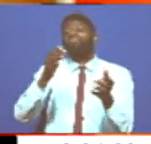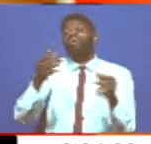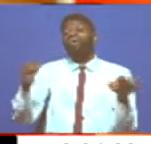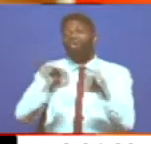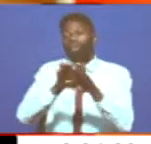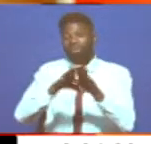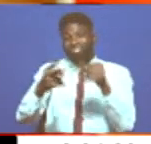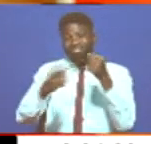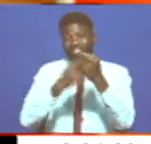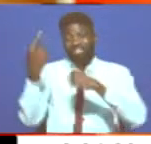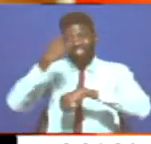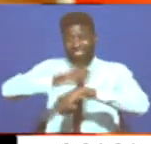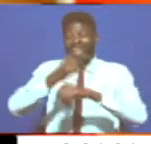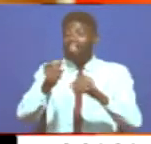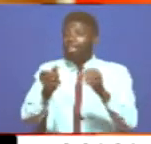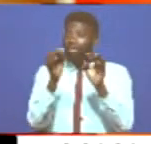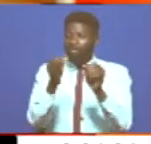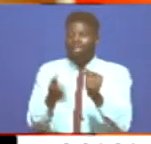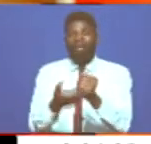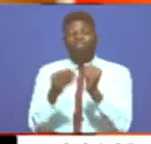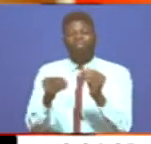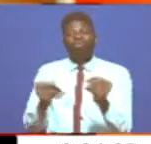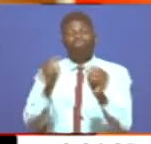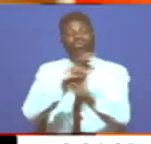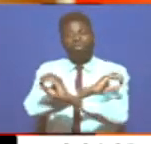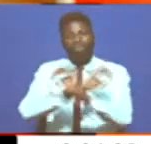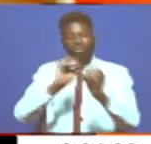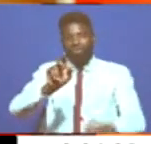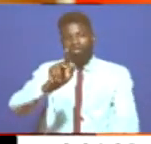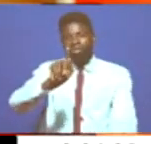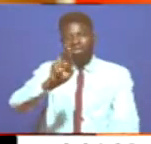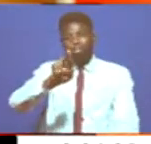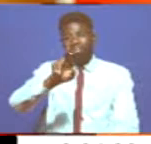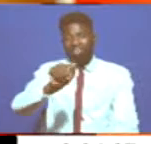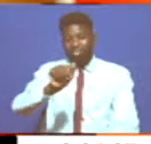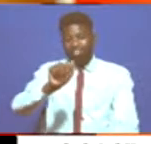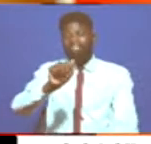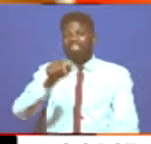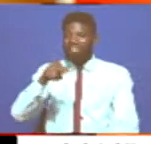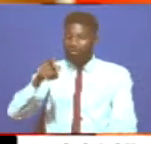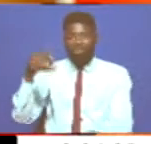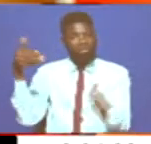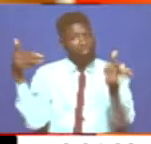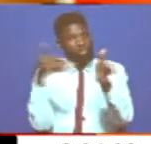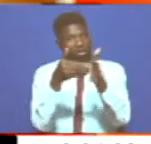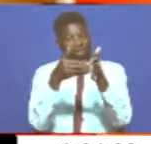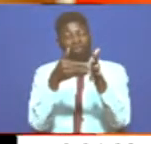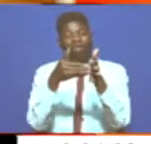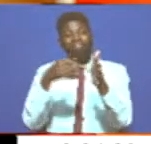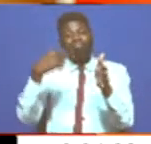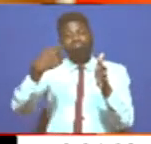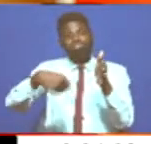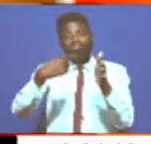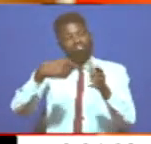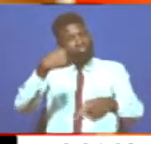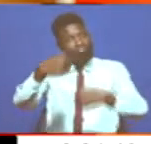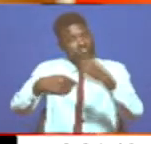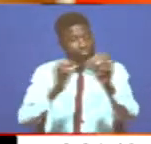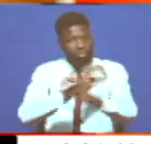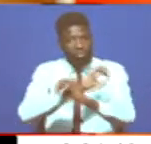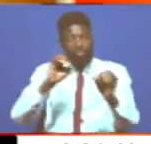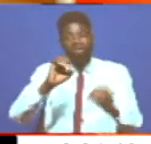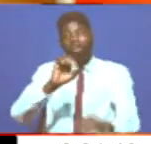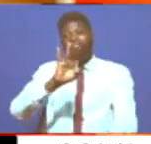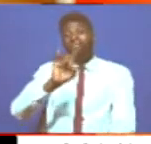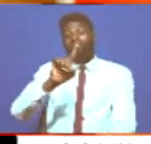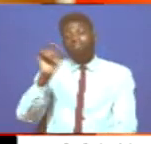no interventions are made. The Kenya Revenue Authority sealed the operations of the local brewer on the 31st of January this year